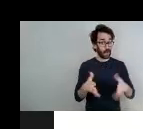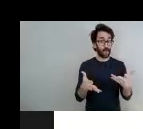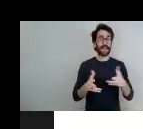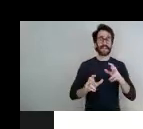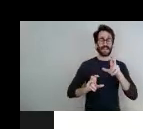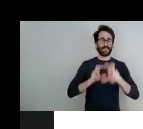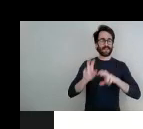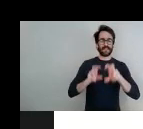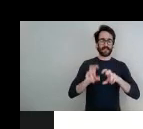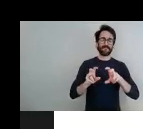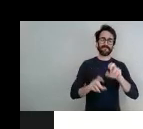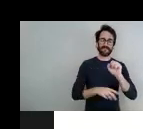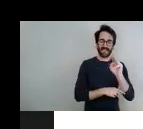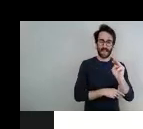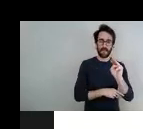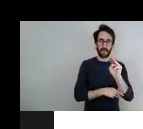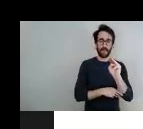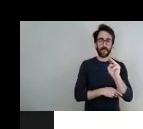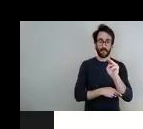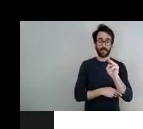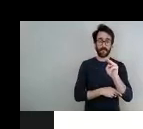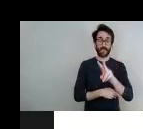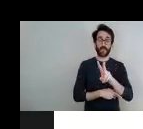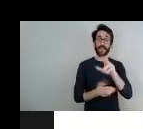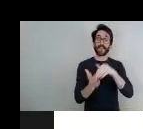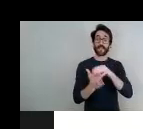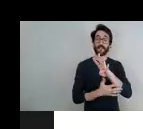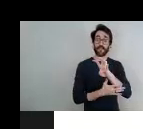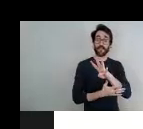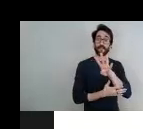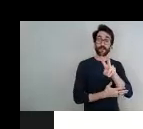with 3,442 reports and